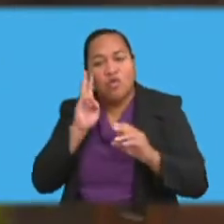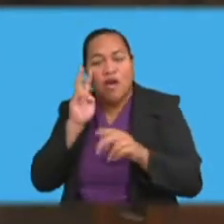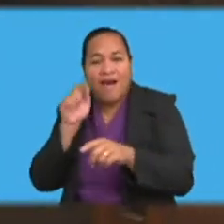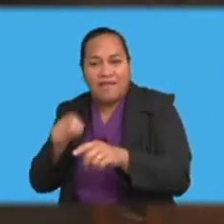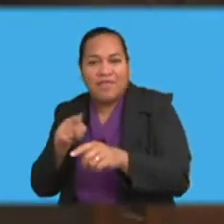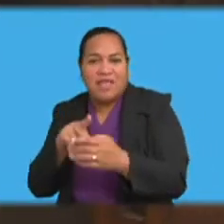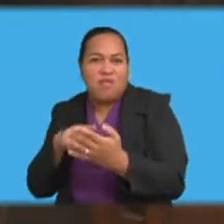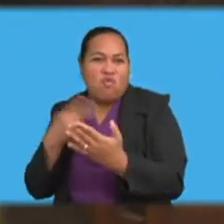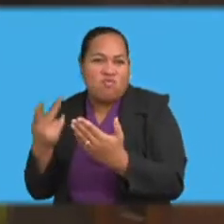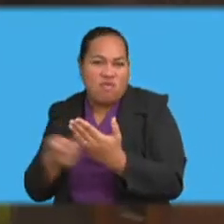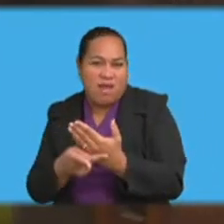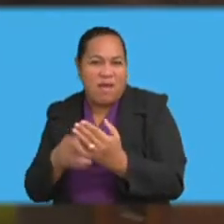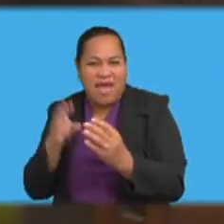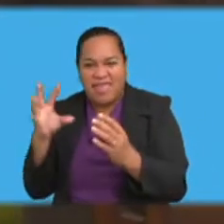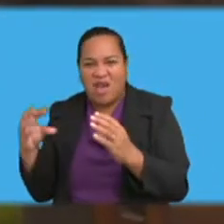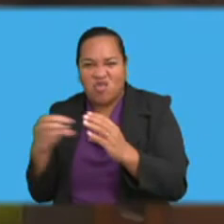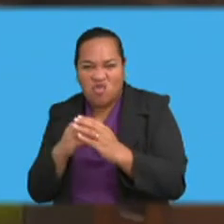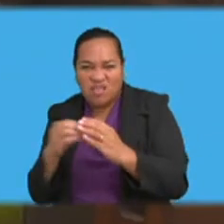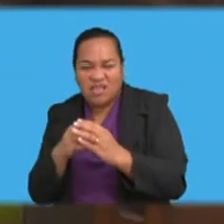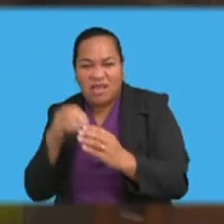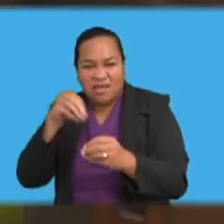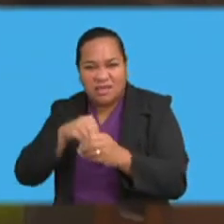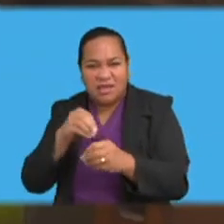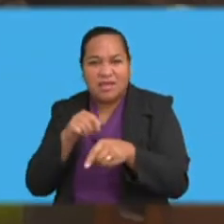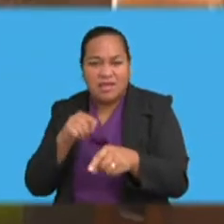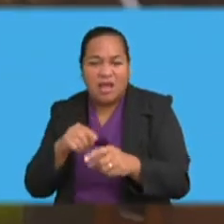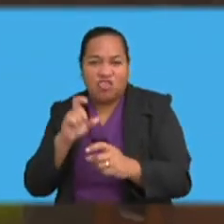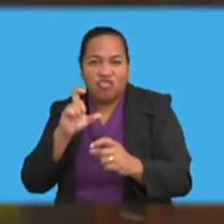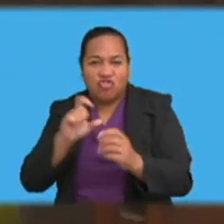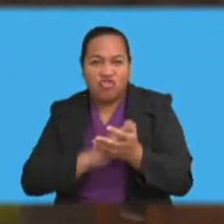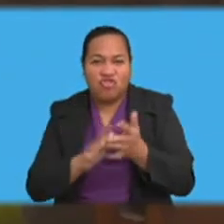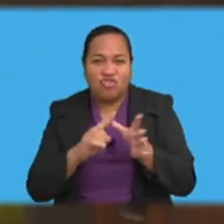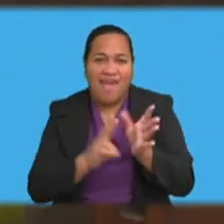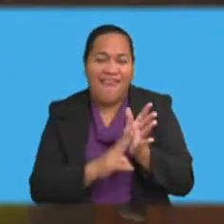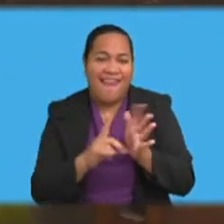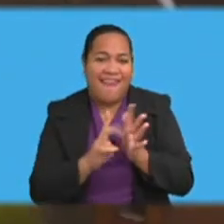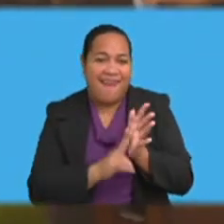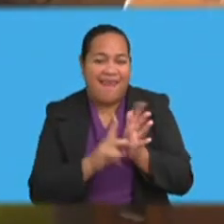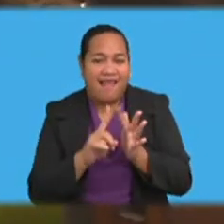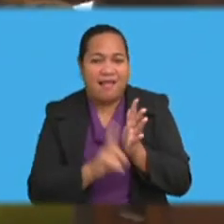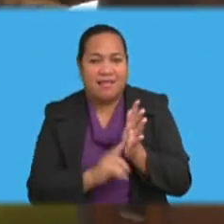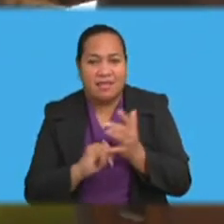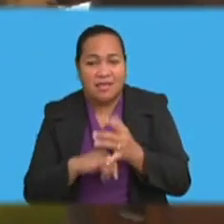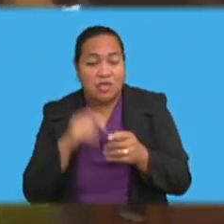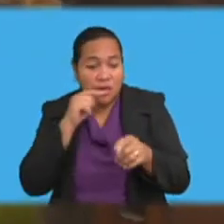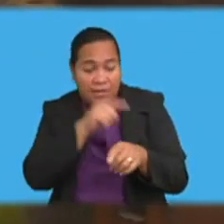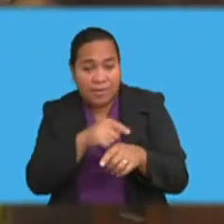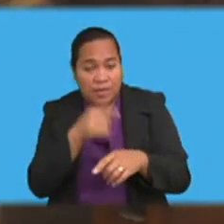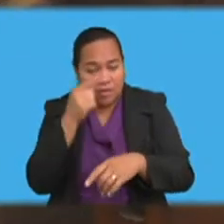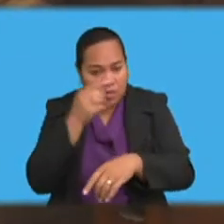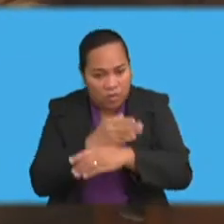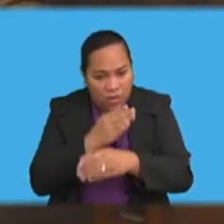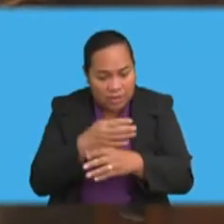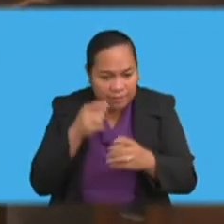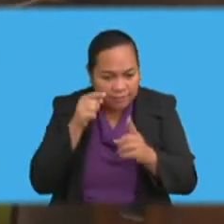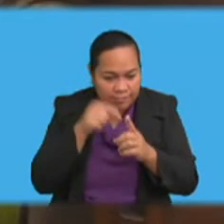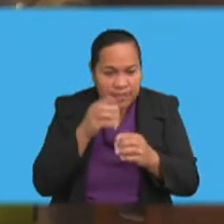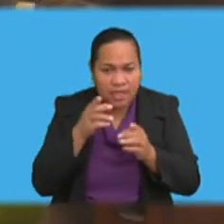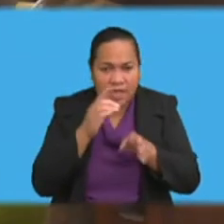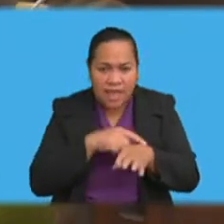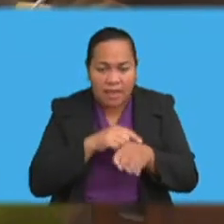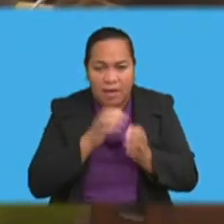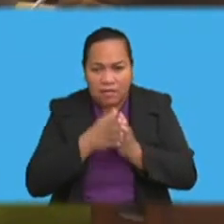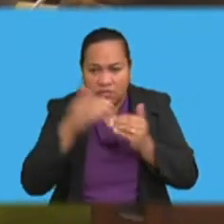content. The government is, however, mindful of the need to work with the broadcasters in establishing these timelines, and will work with them in developing a switch-off